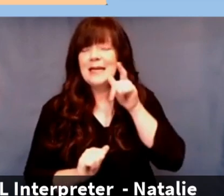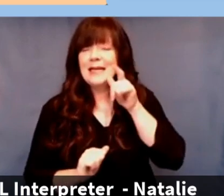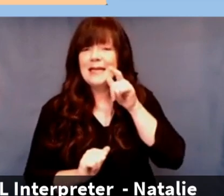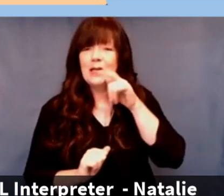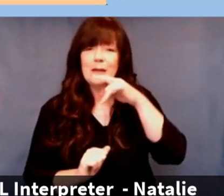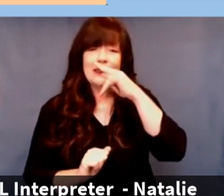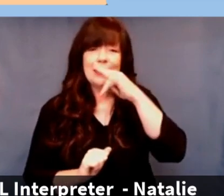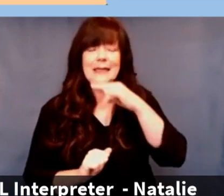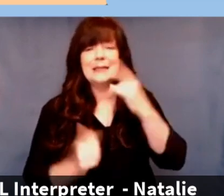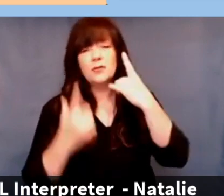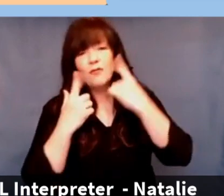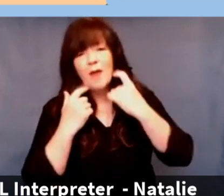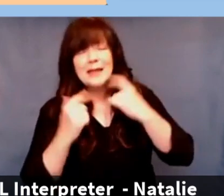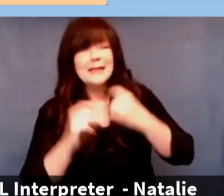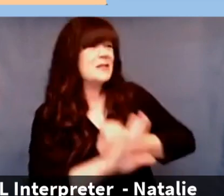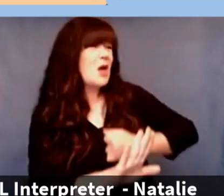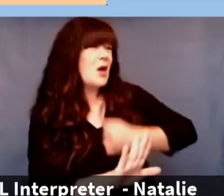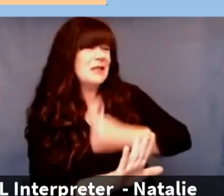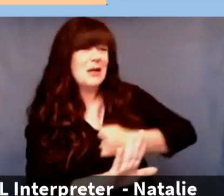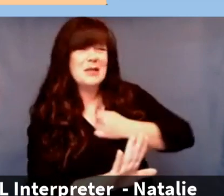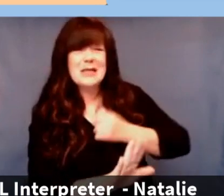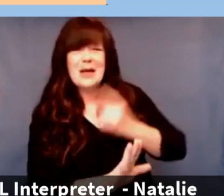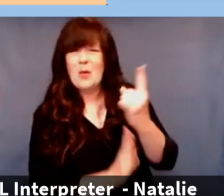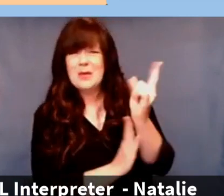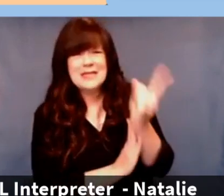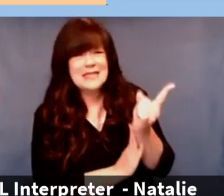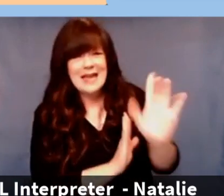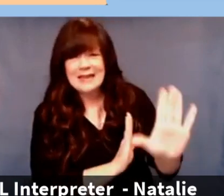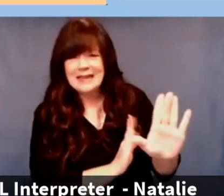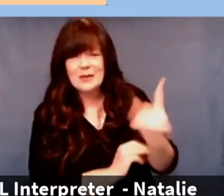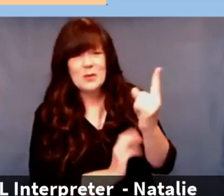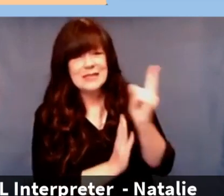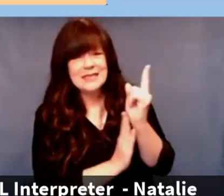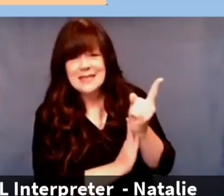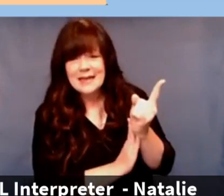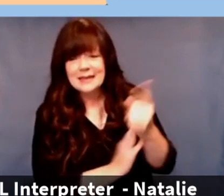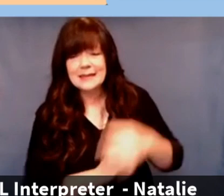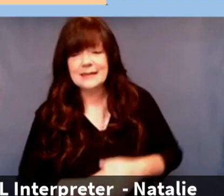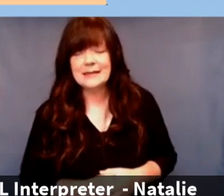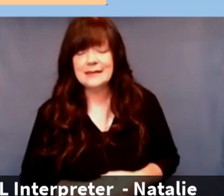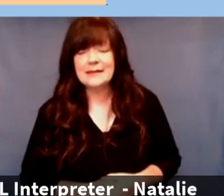Uh-oh. Sorry, guys. One second. One second, one second.